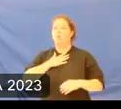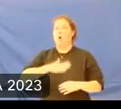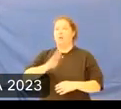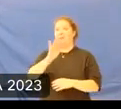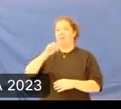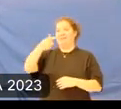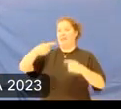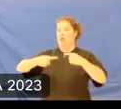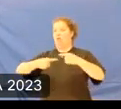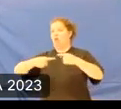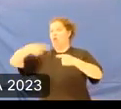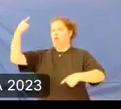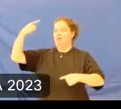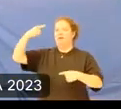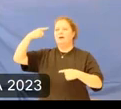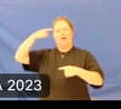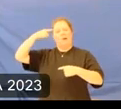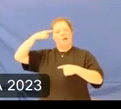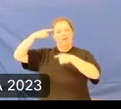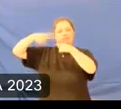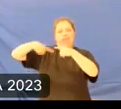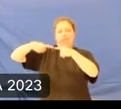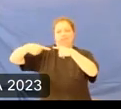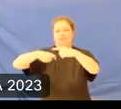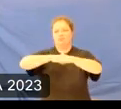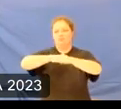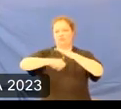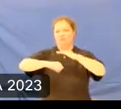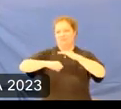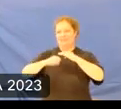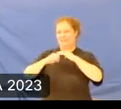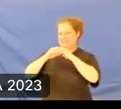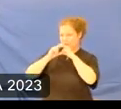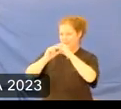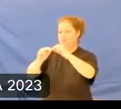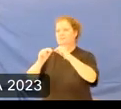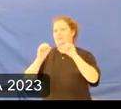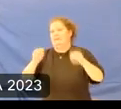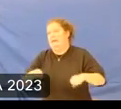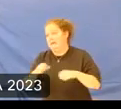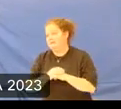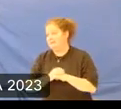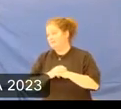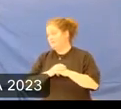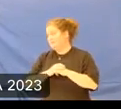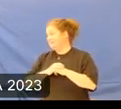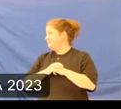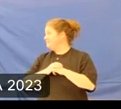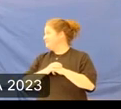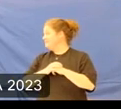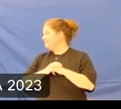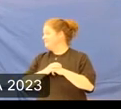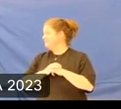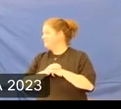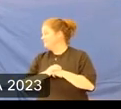And then of course we want to make sure our language is capable of saying informative things, so we'd make sure to meet the Bar-Hillel